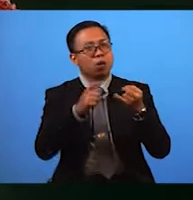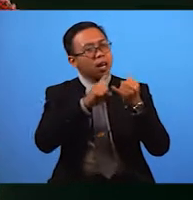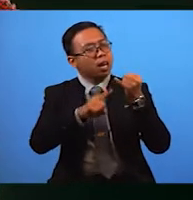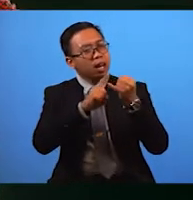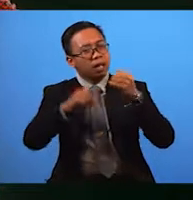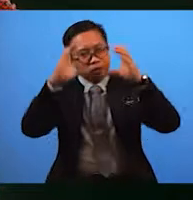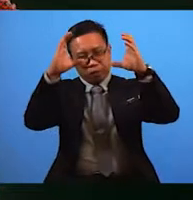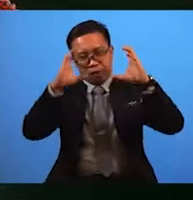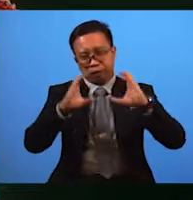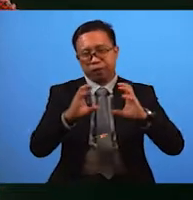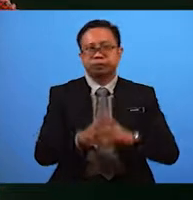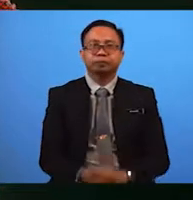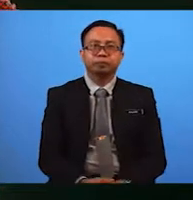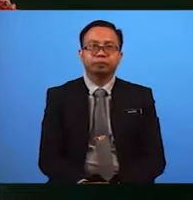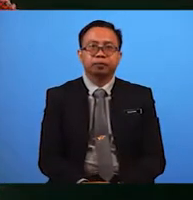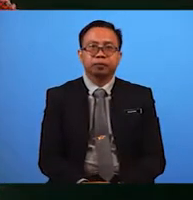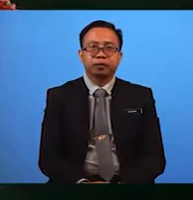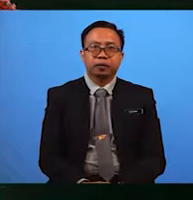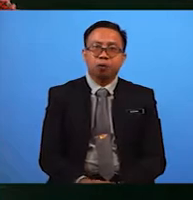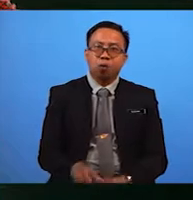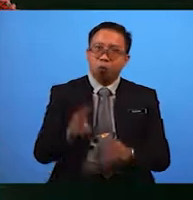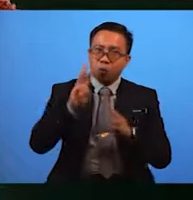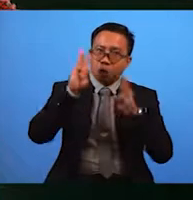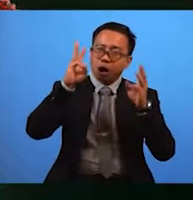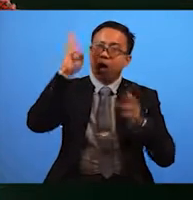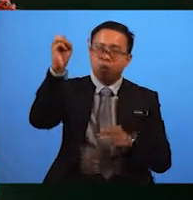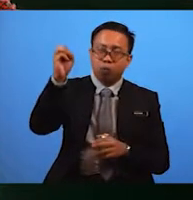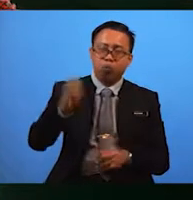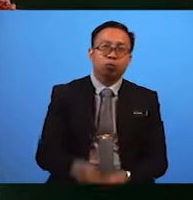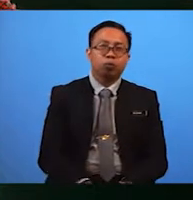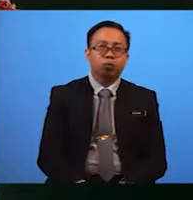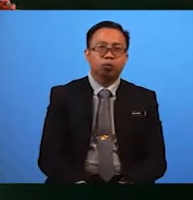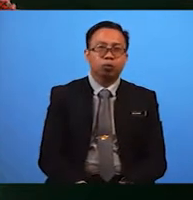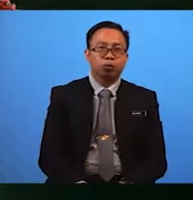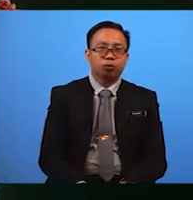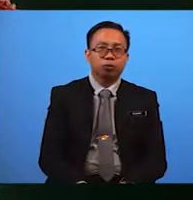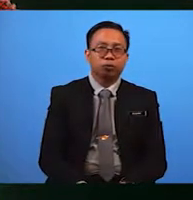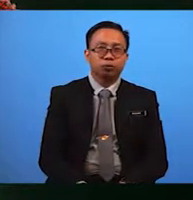last paragraph. Wow, isn't that awesome?